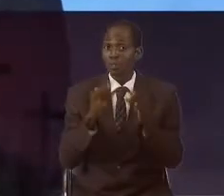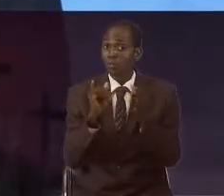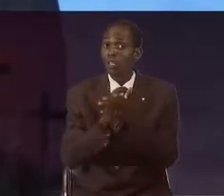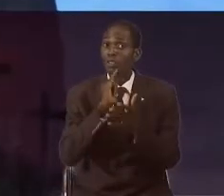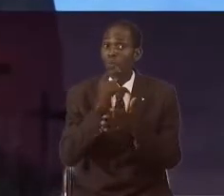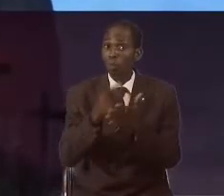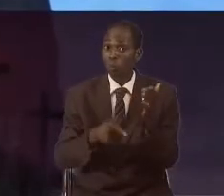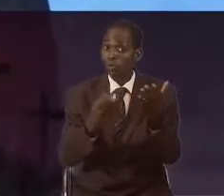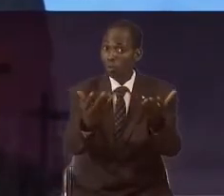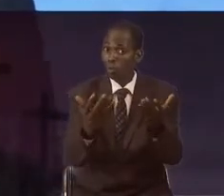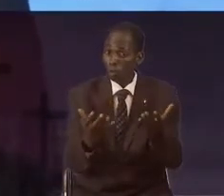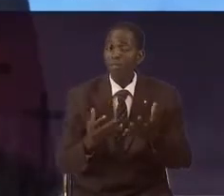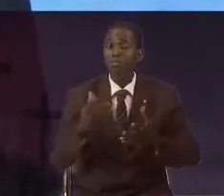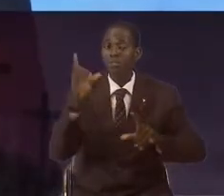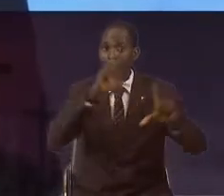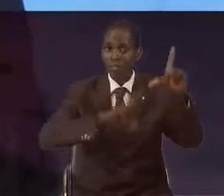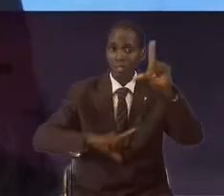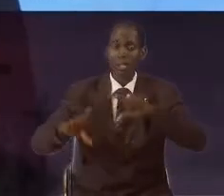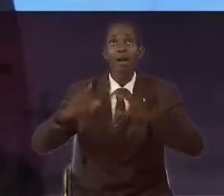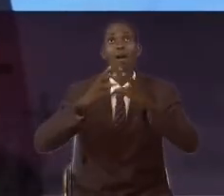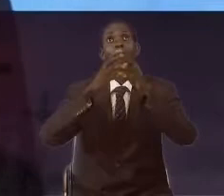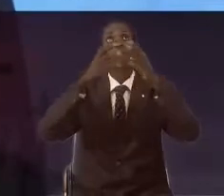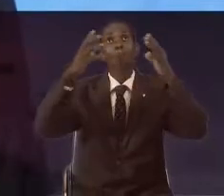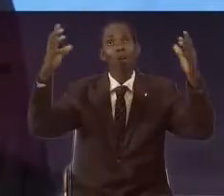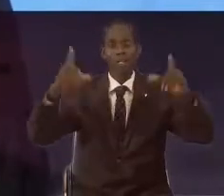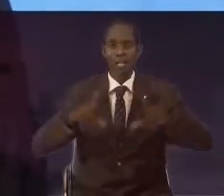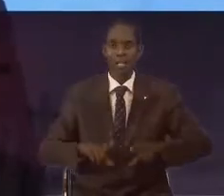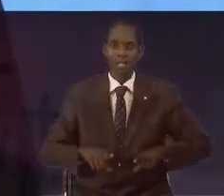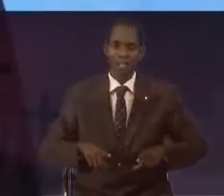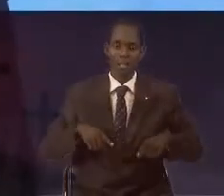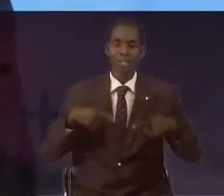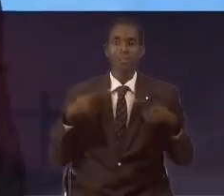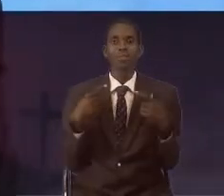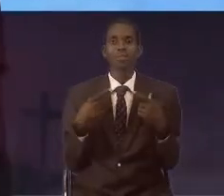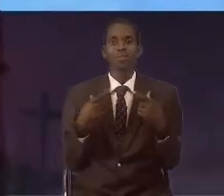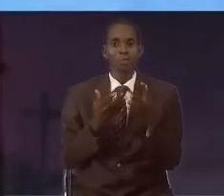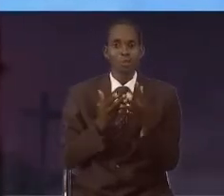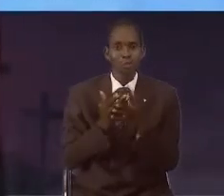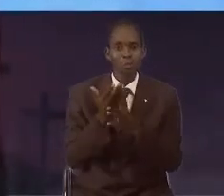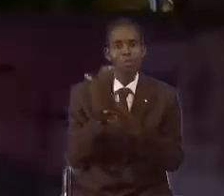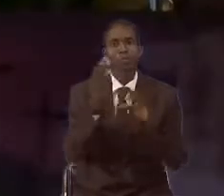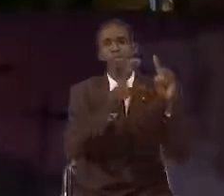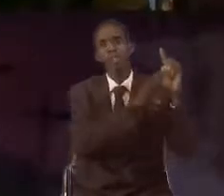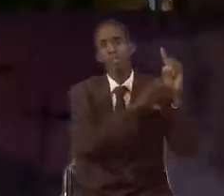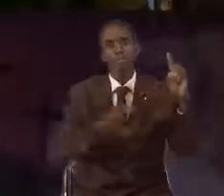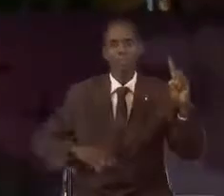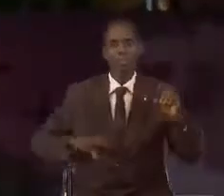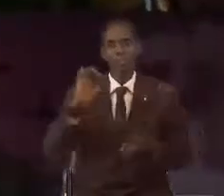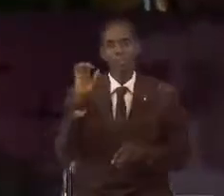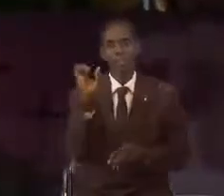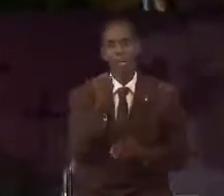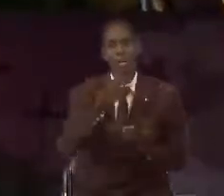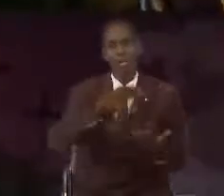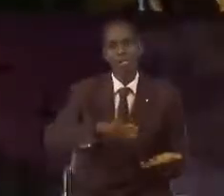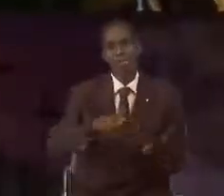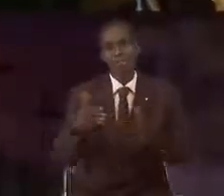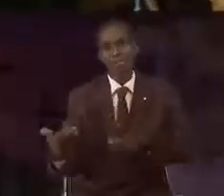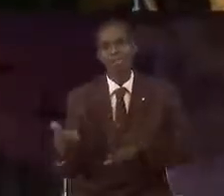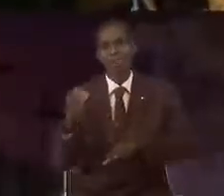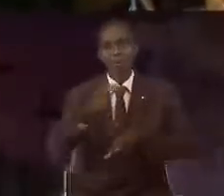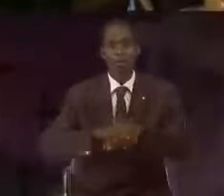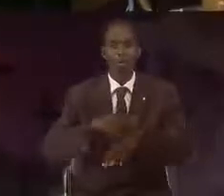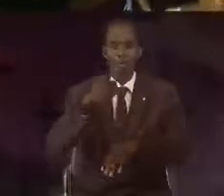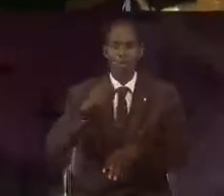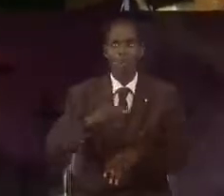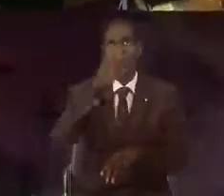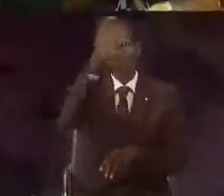life. If that's what you are going to possess, shout abundant life. Abundant life